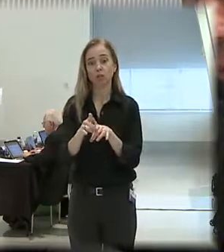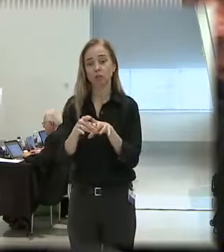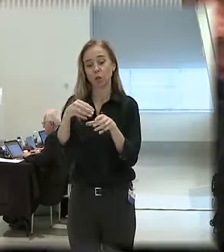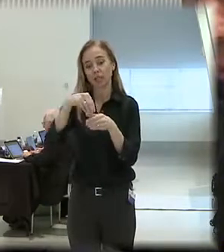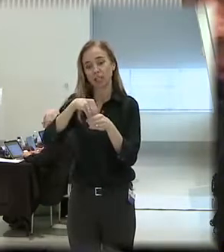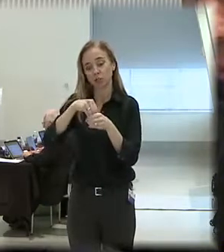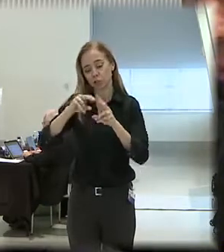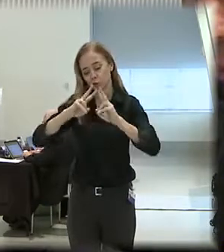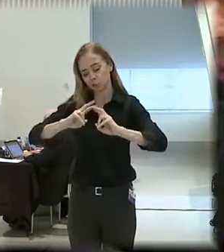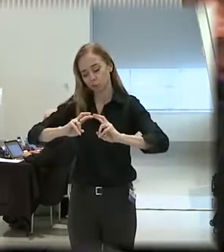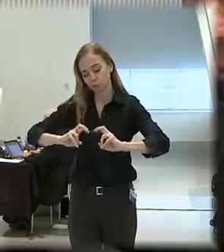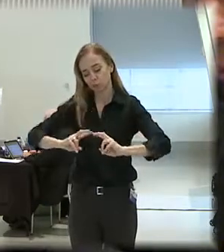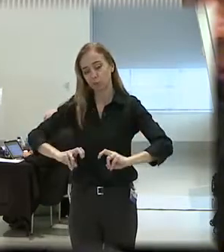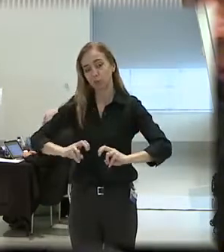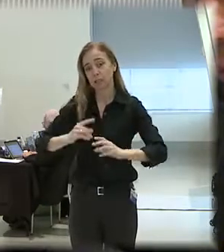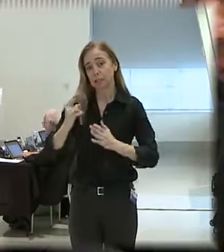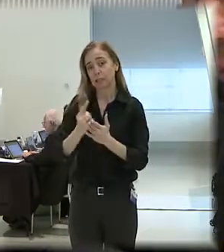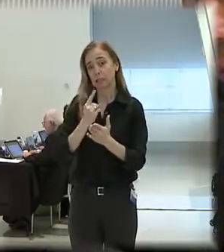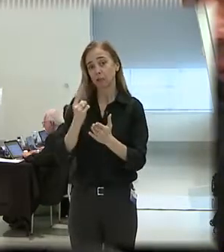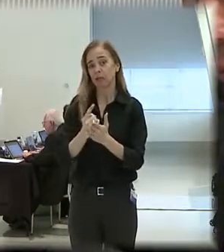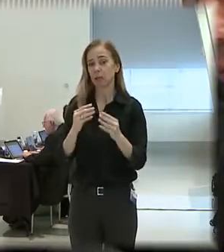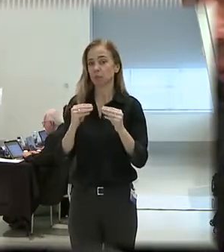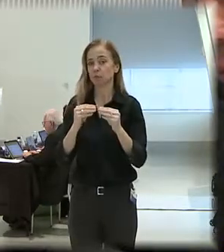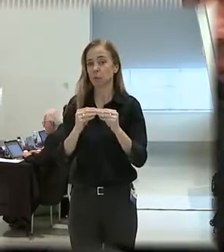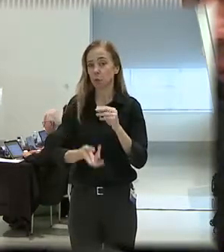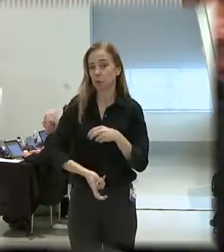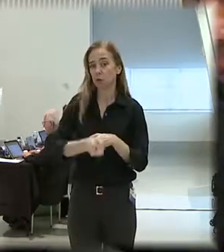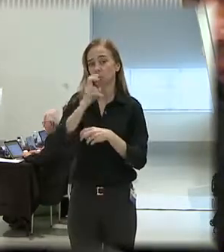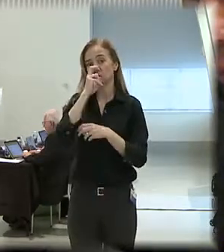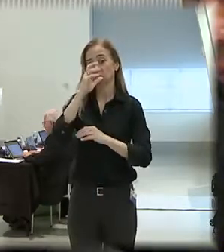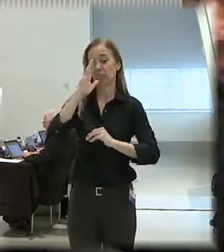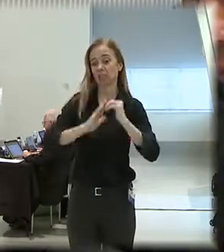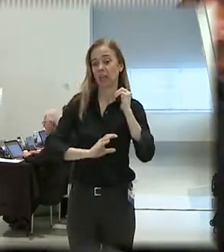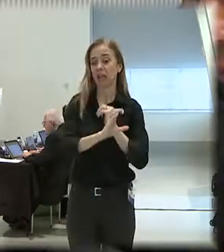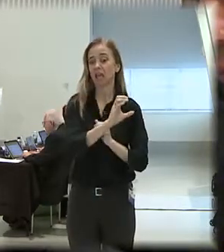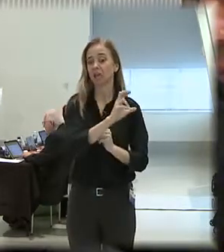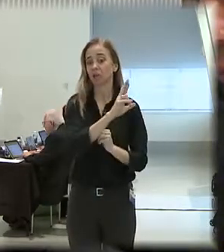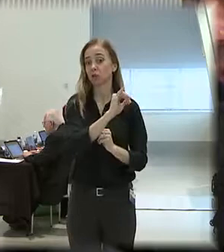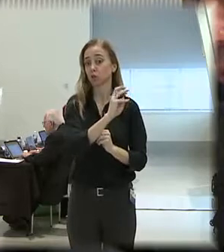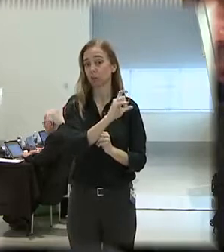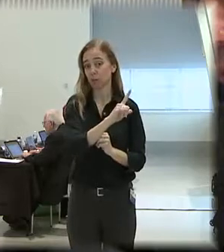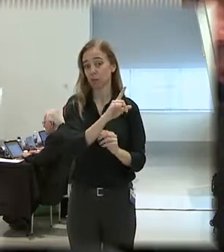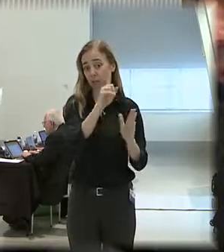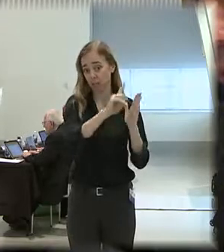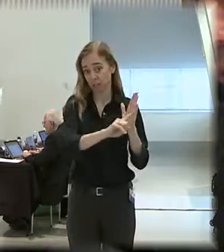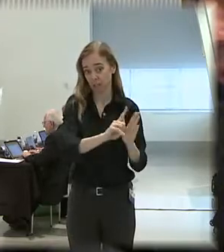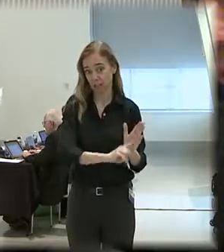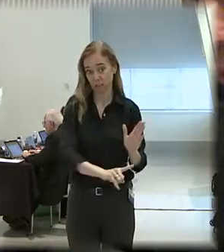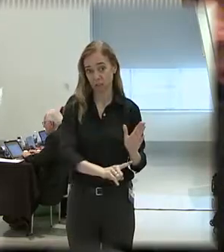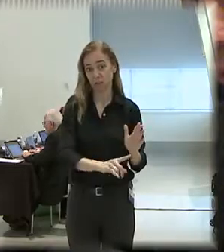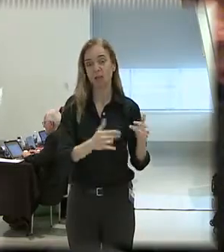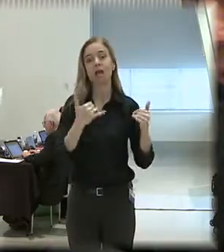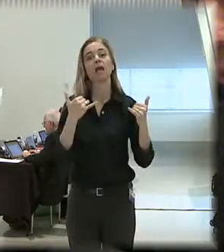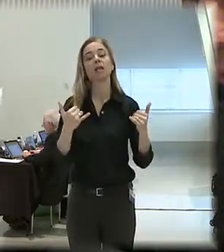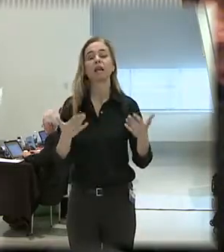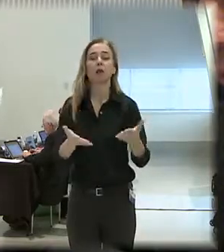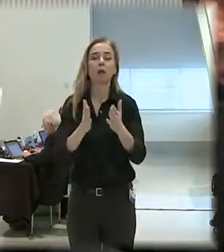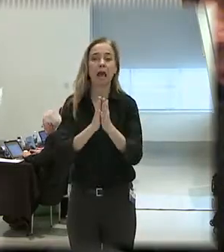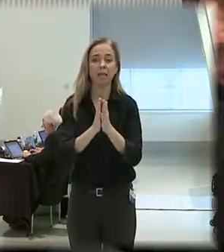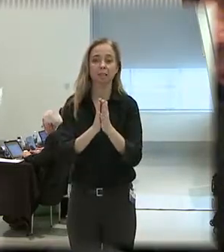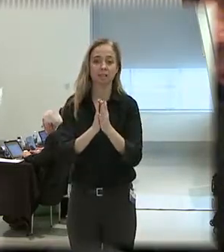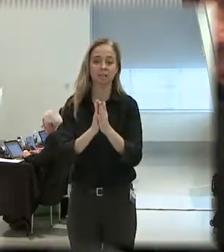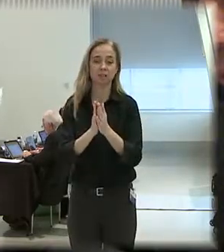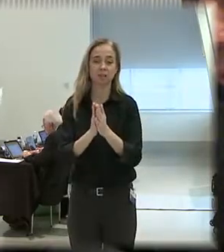investigation, which in some cases is more rigorous than the criminal investigation. And now we're asking them